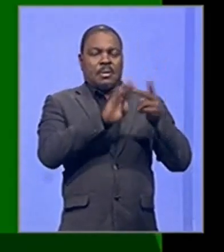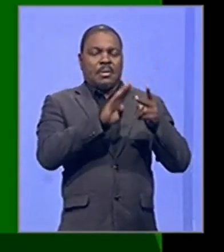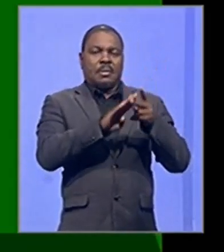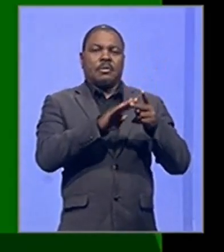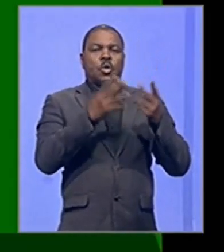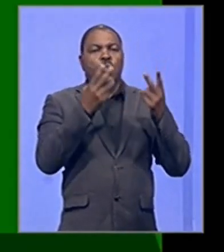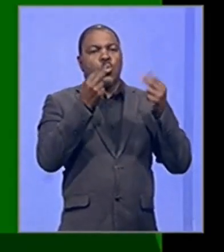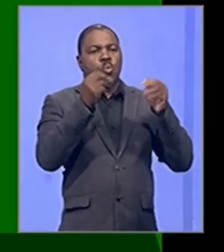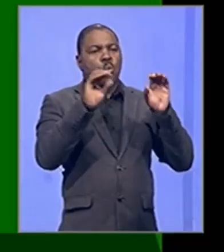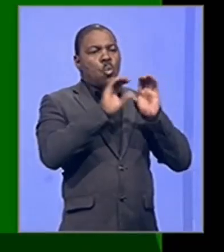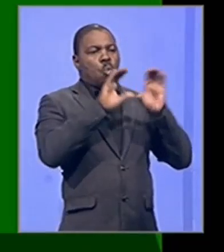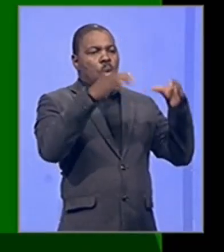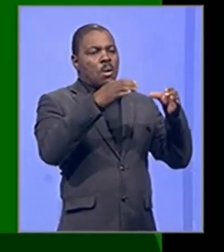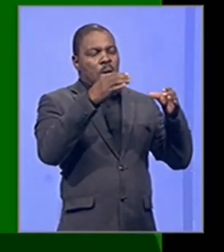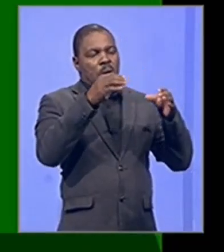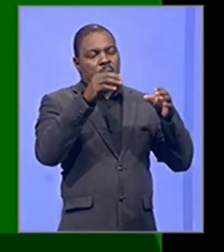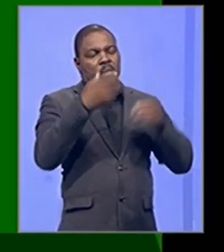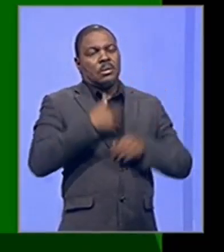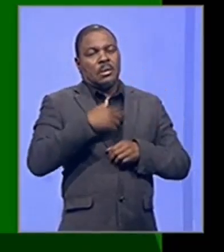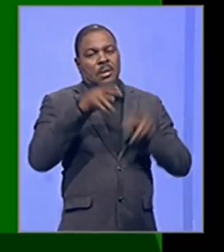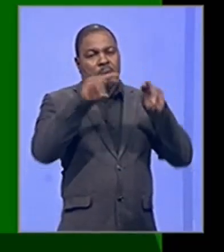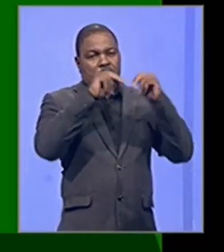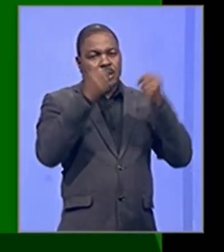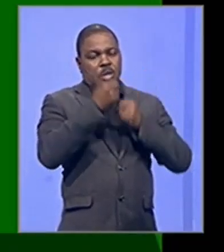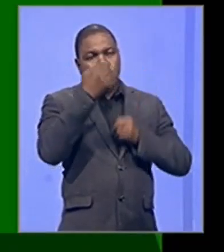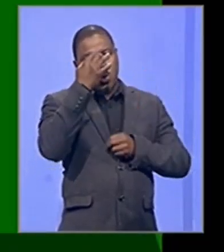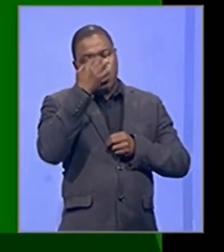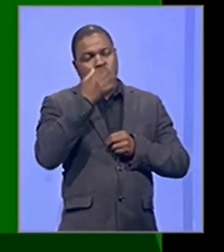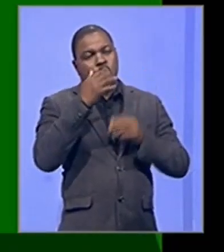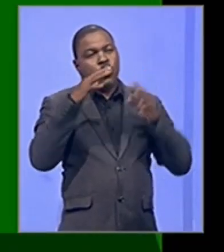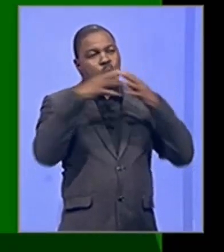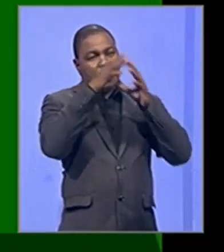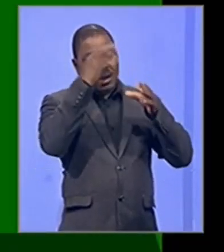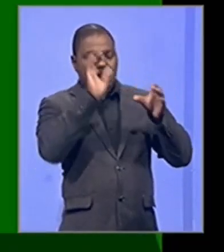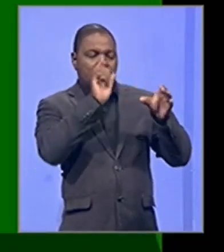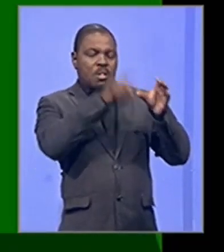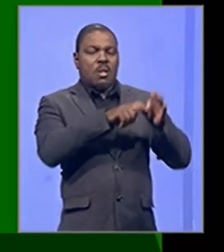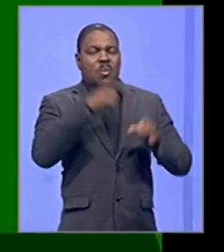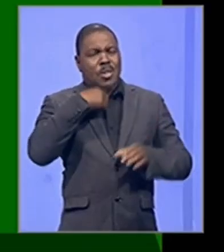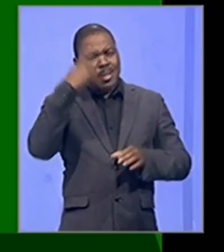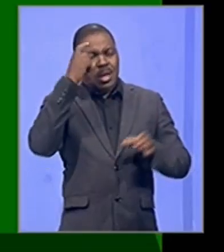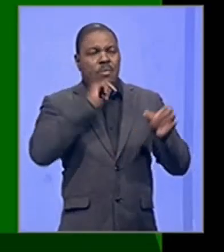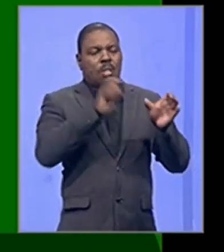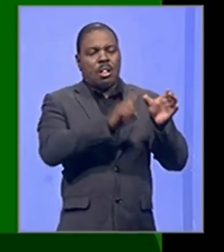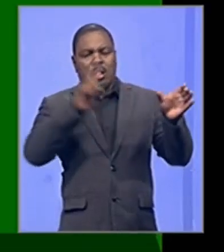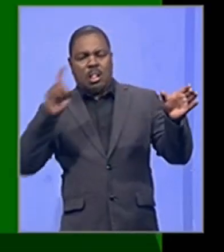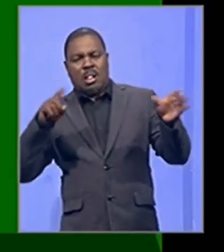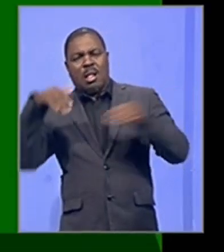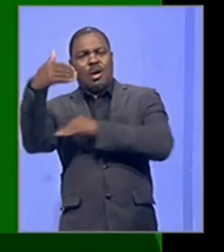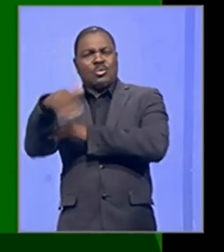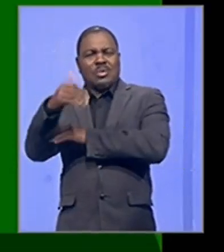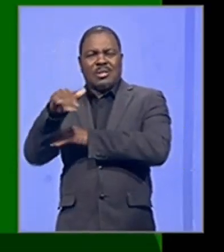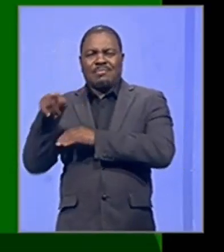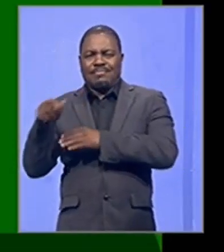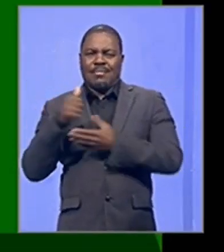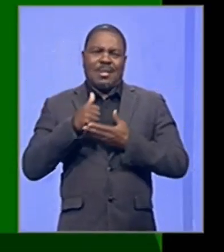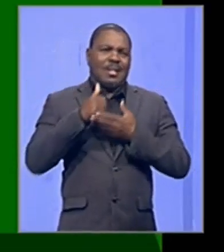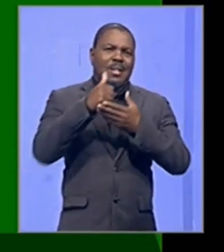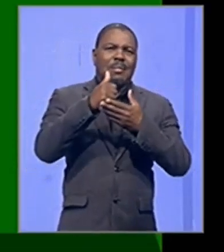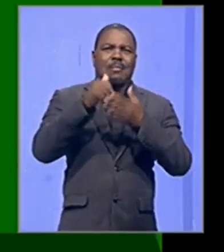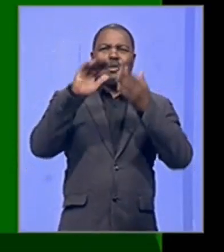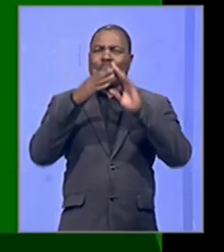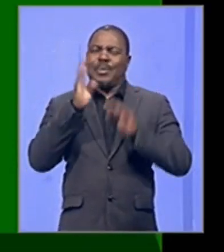new formation of government of national unity. We believe that us sitting outside will not help communities out